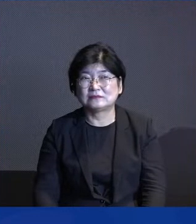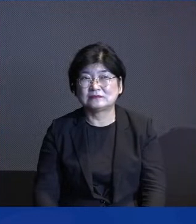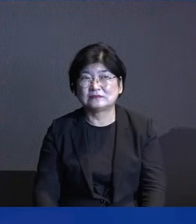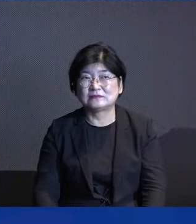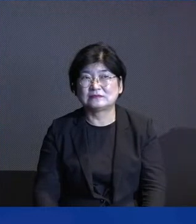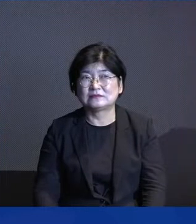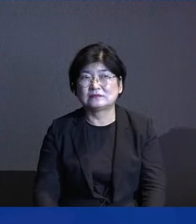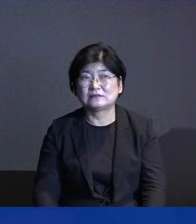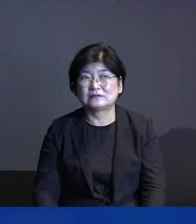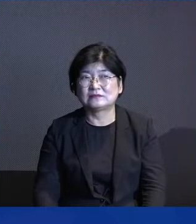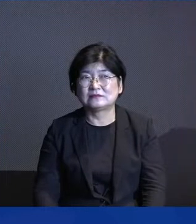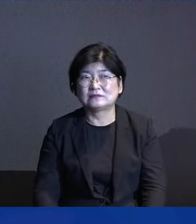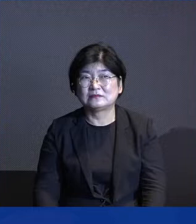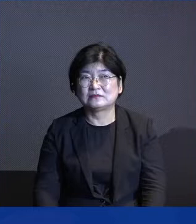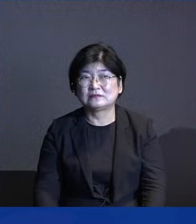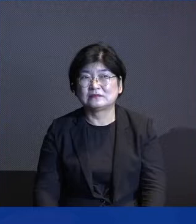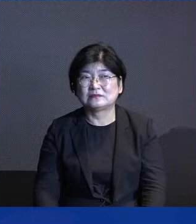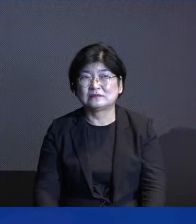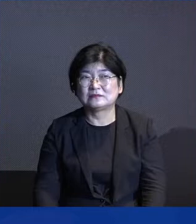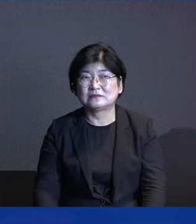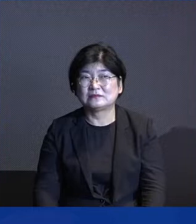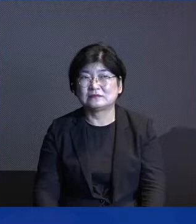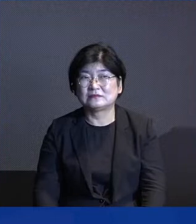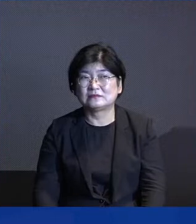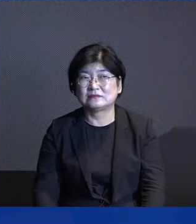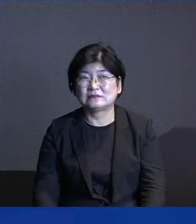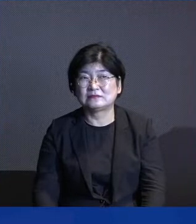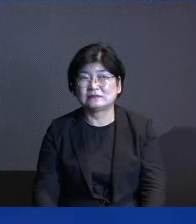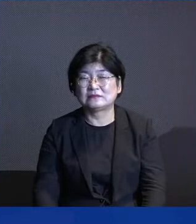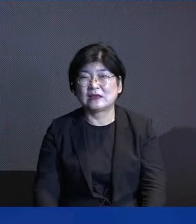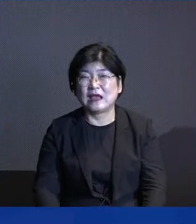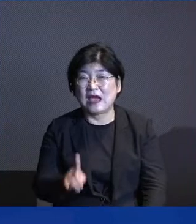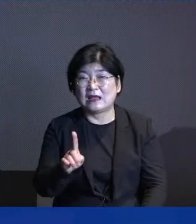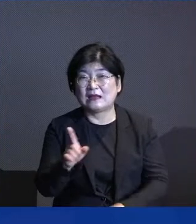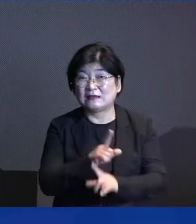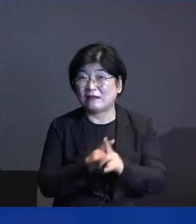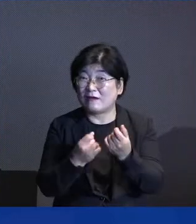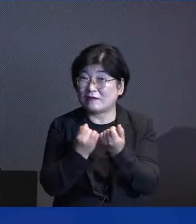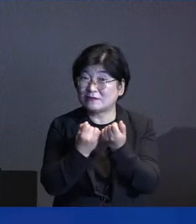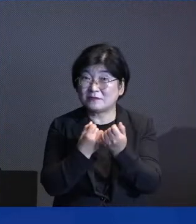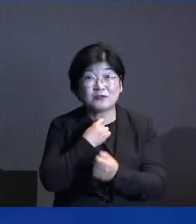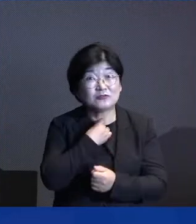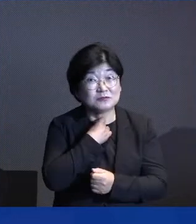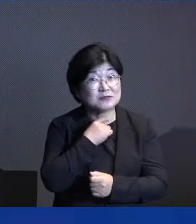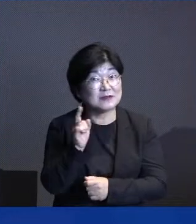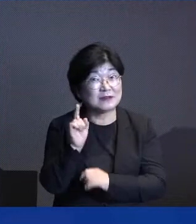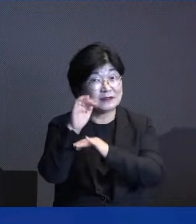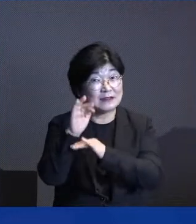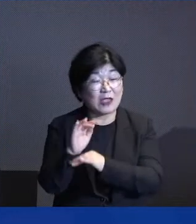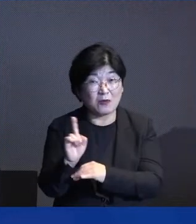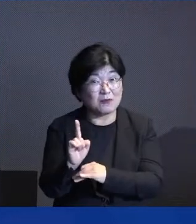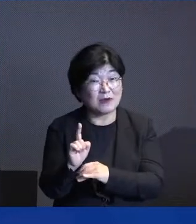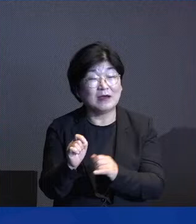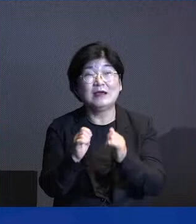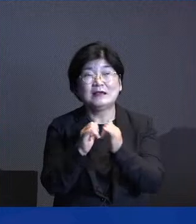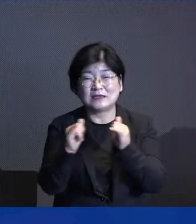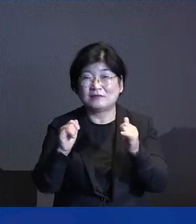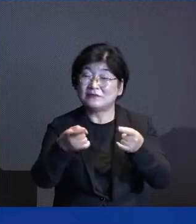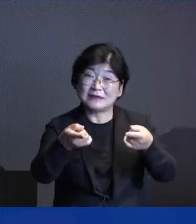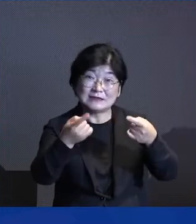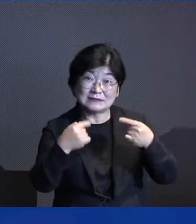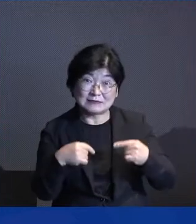and I also would like to point out that the civic participation was a significant factor that